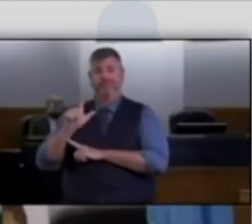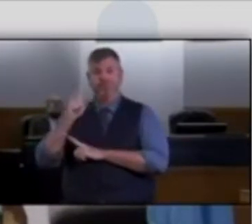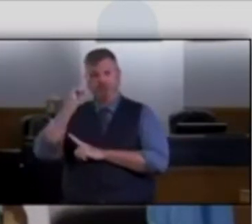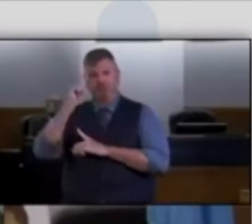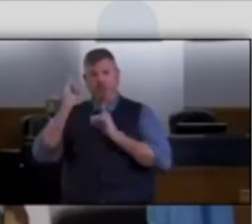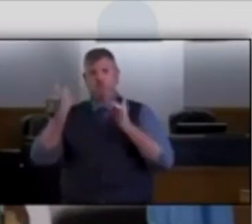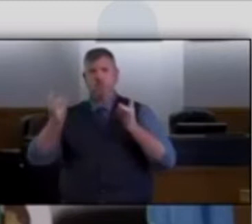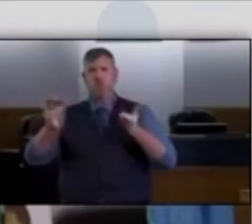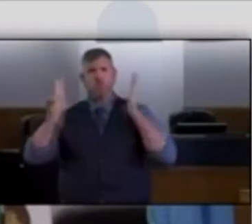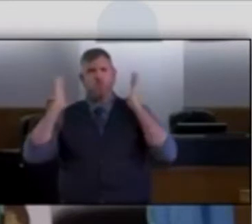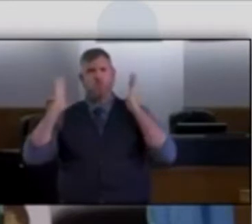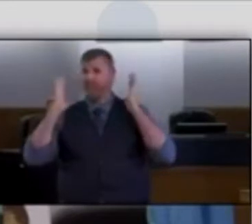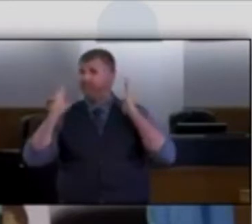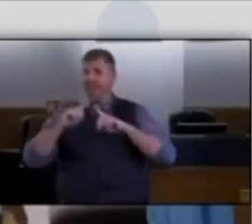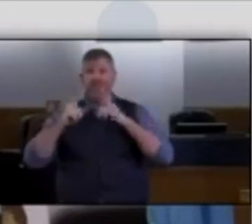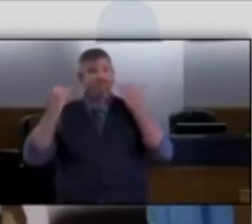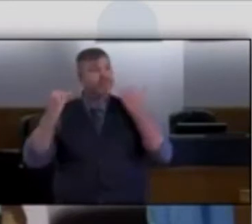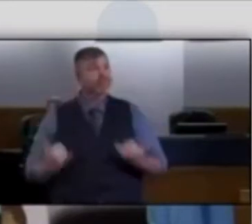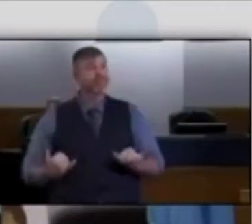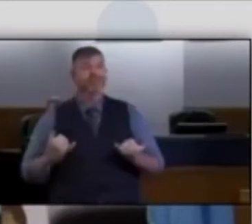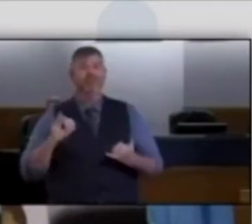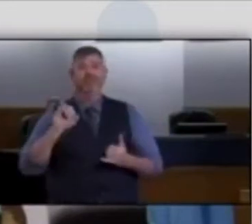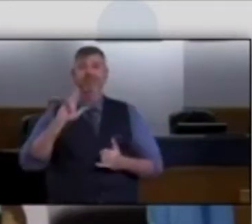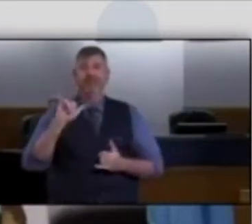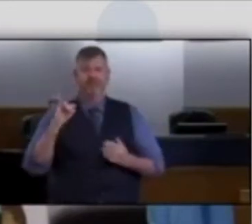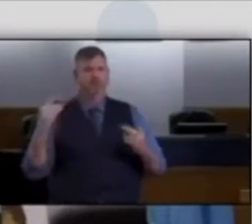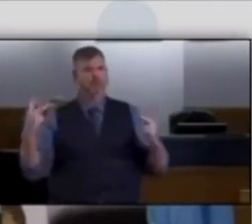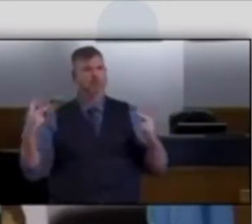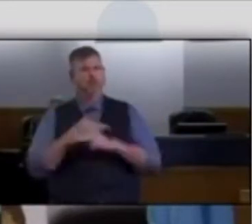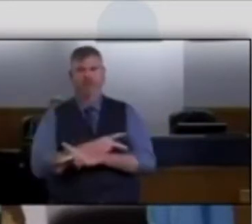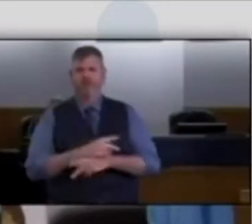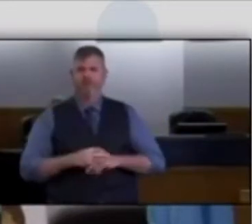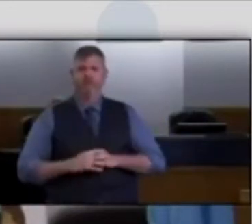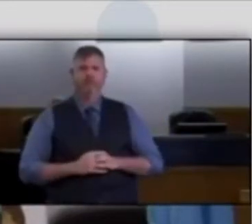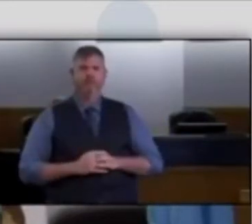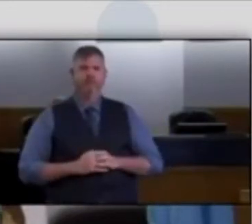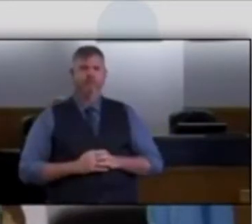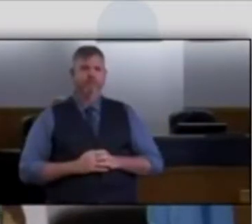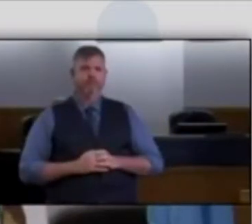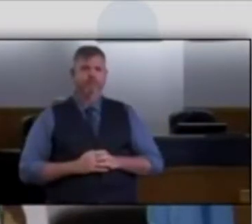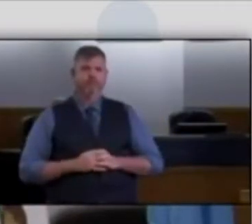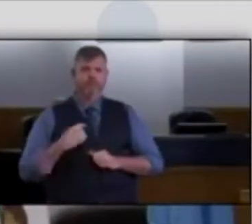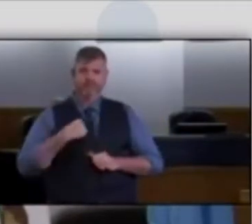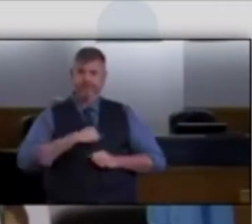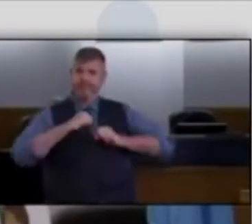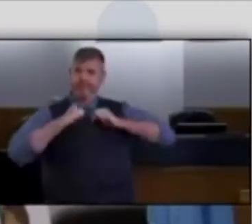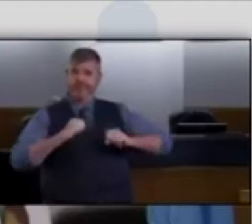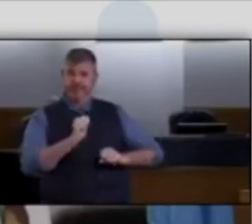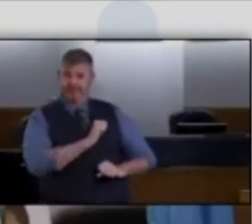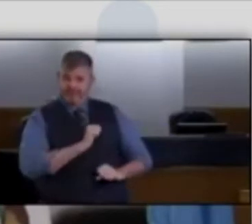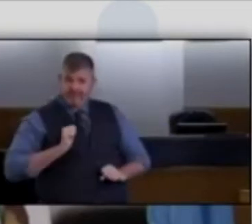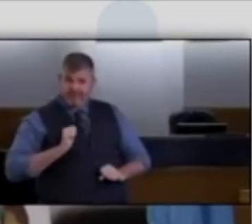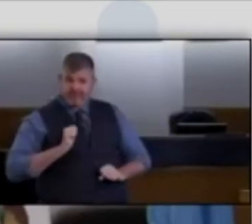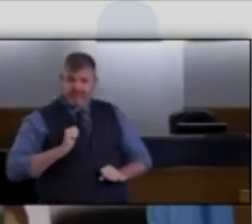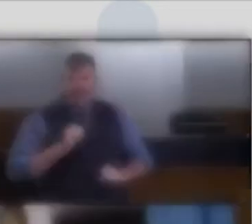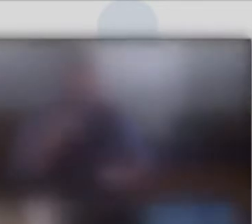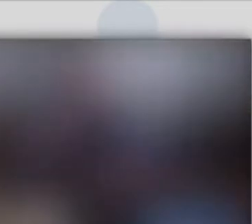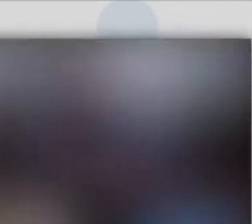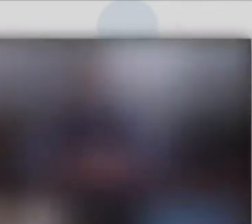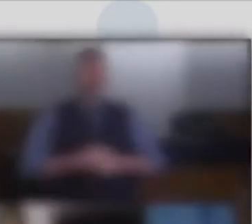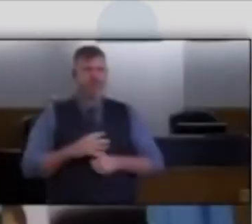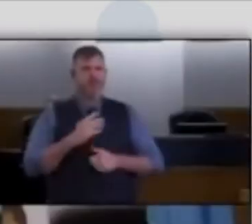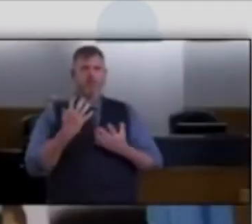each take responsibility for protecting ourselves, for protecting our families, and for protecting our entire